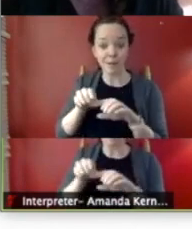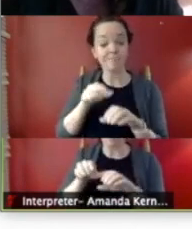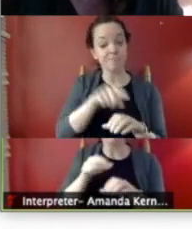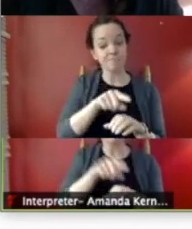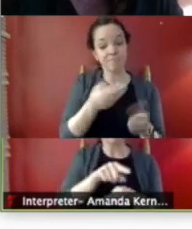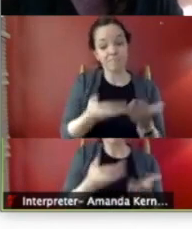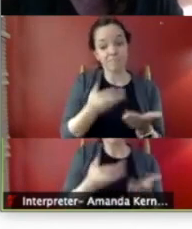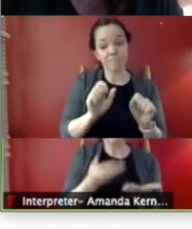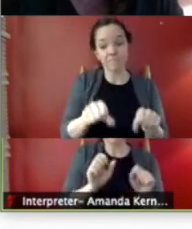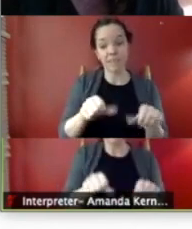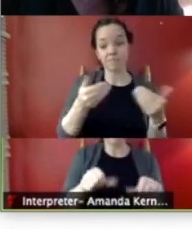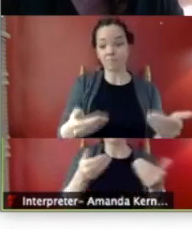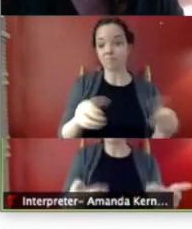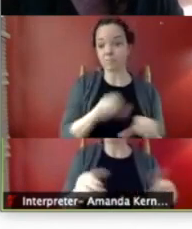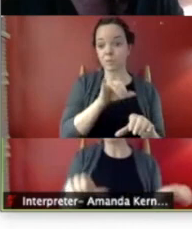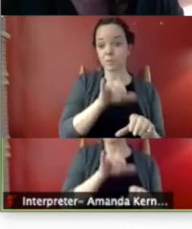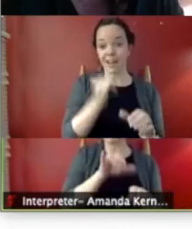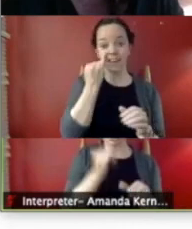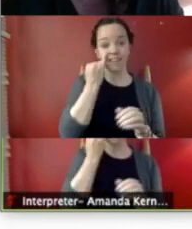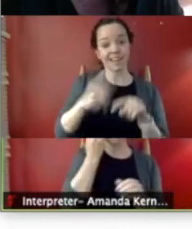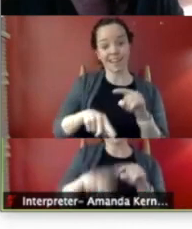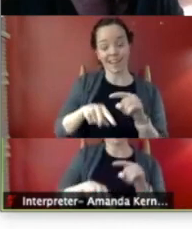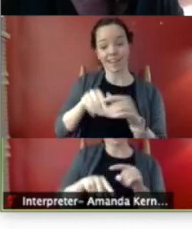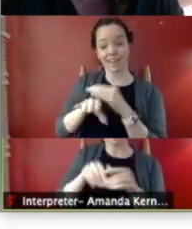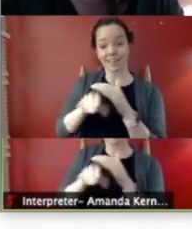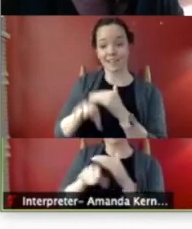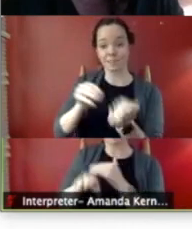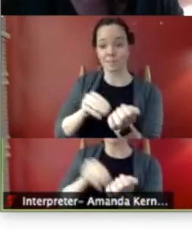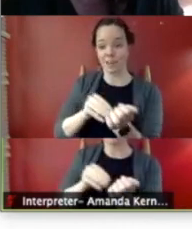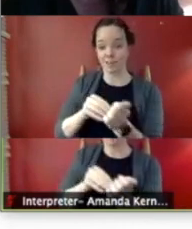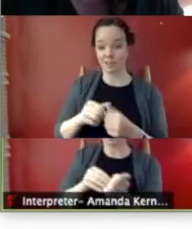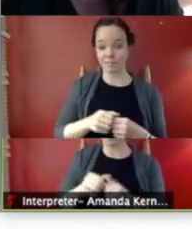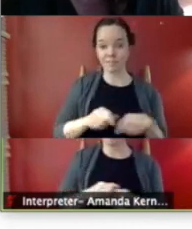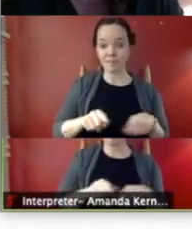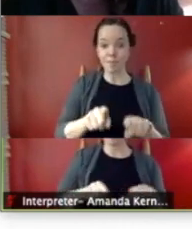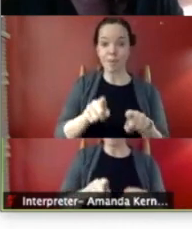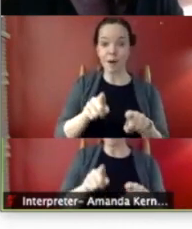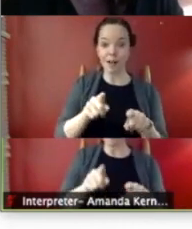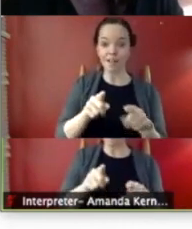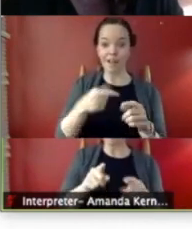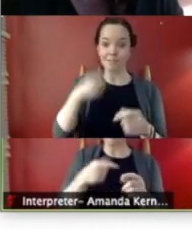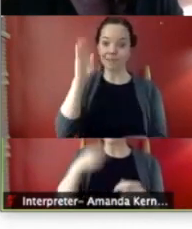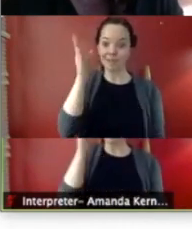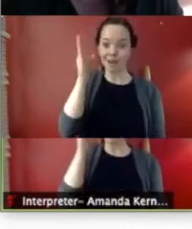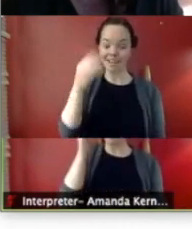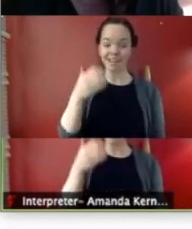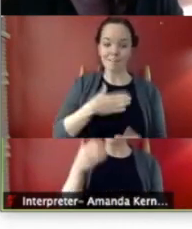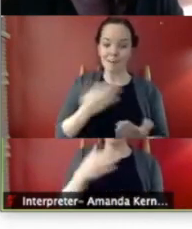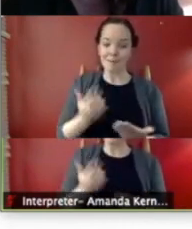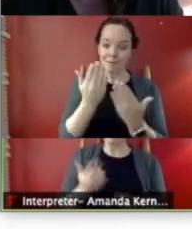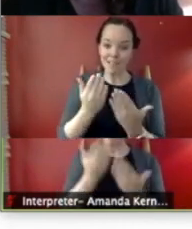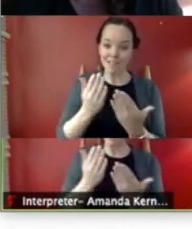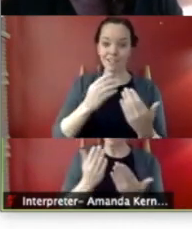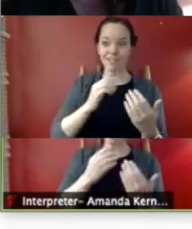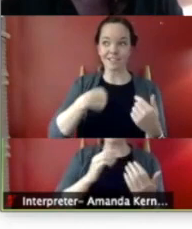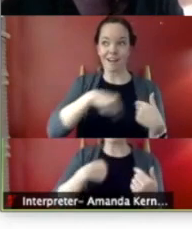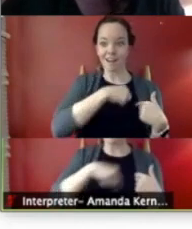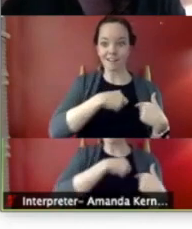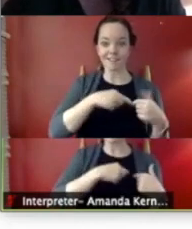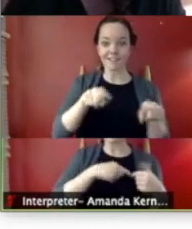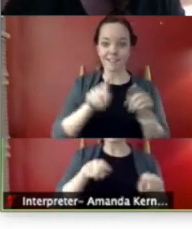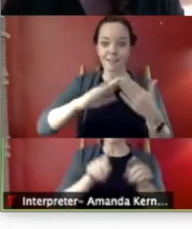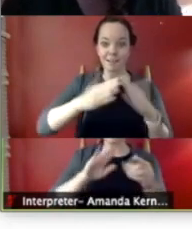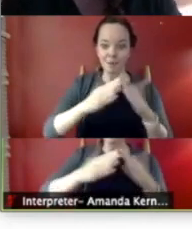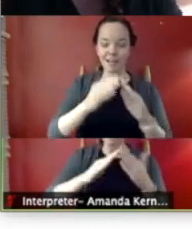their providers. So while we're talking today, my recommendation is for us to consider as a community how to increase access to